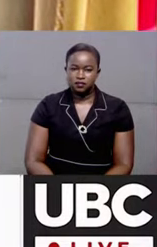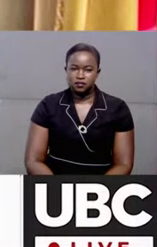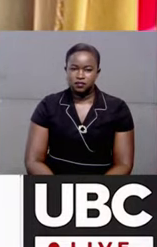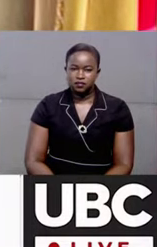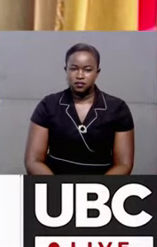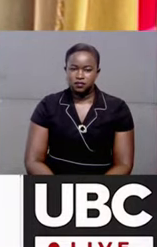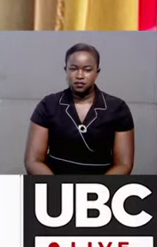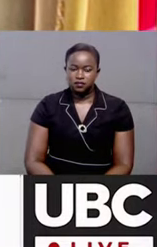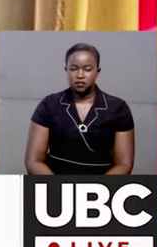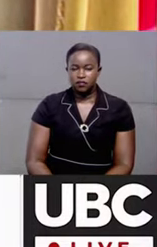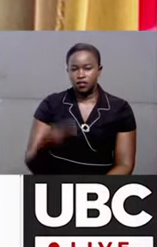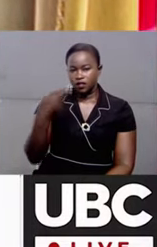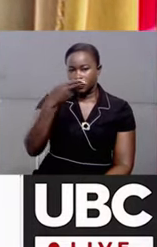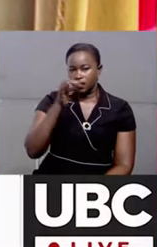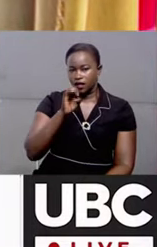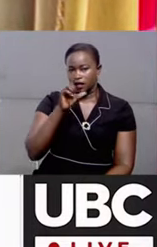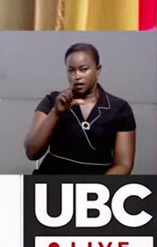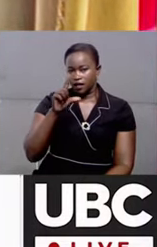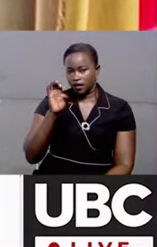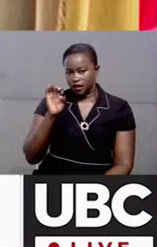Helen, you can do it from there.